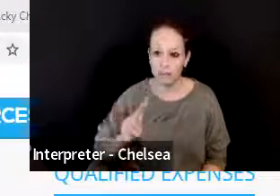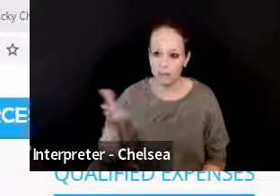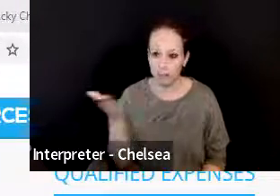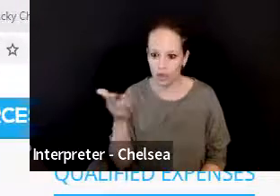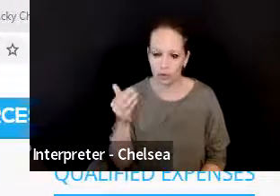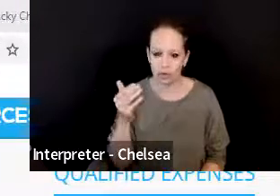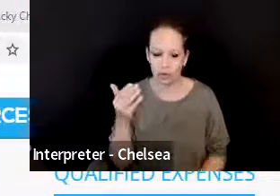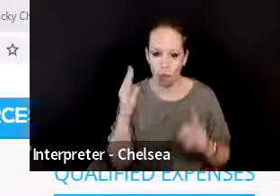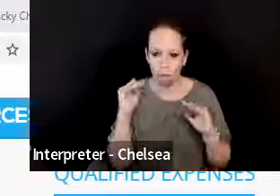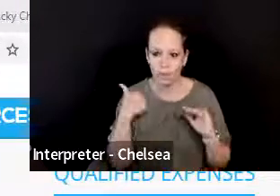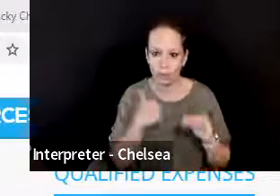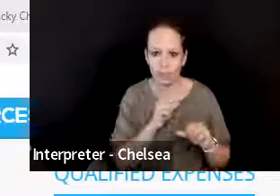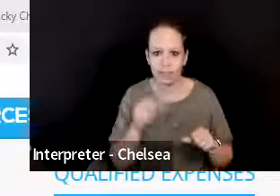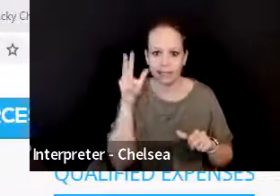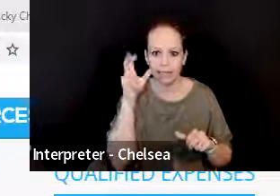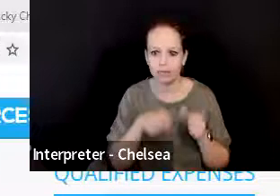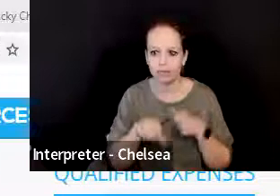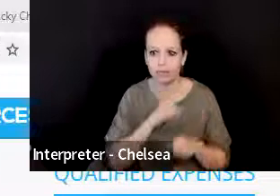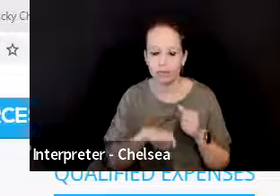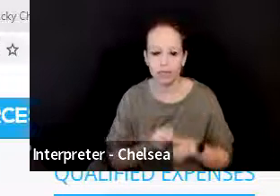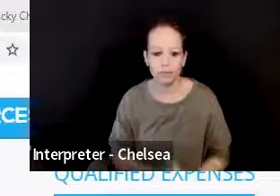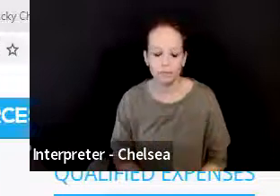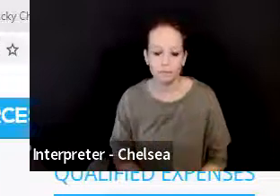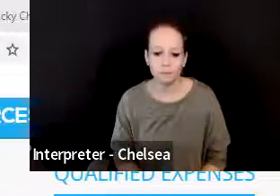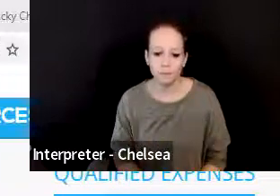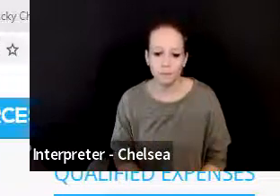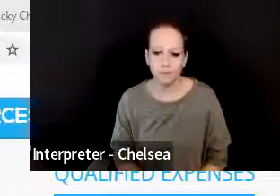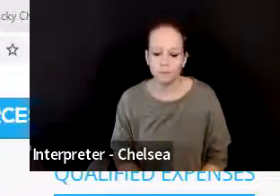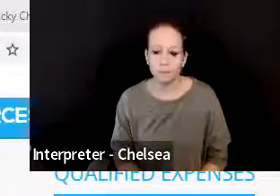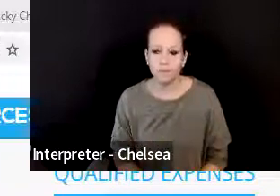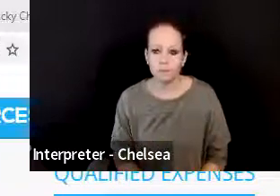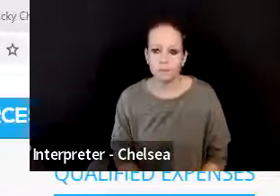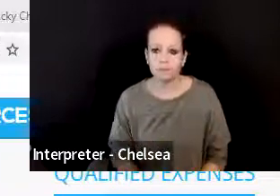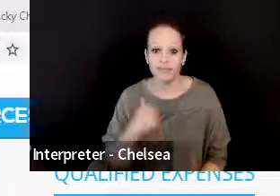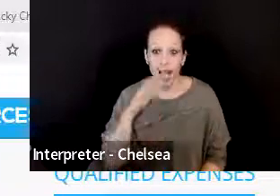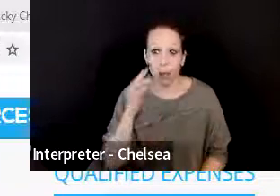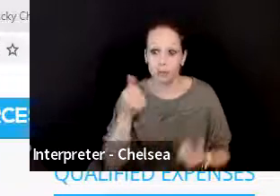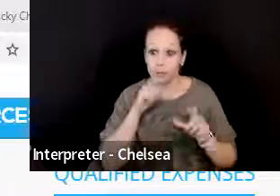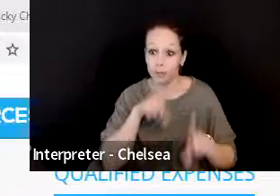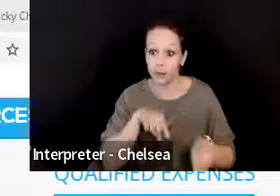And I will try to answer them.